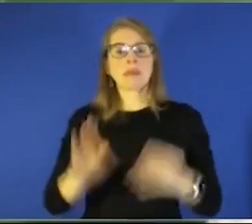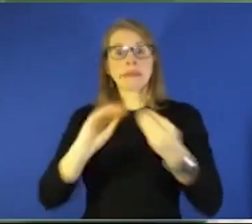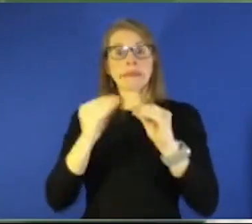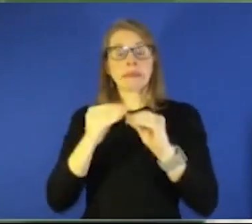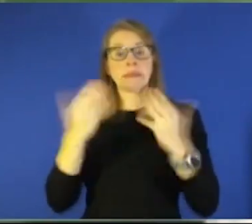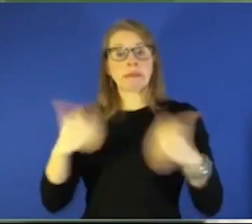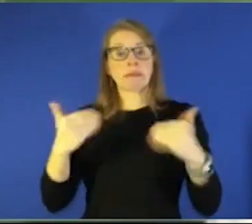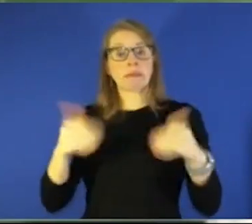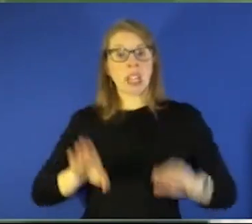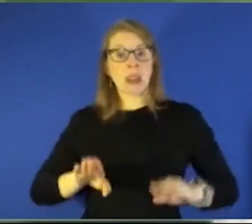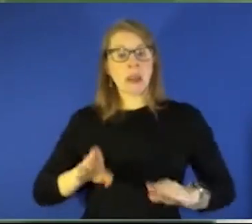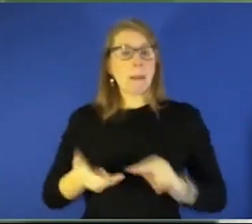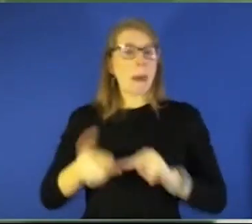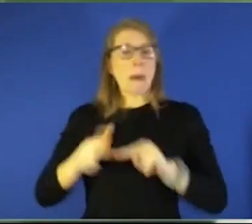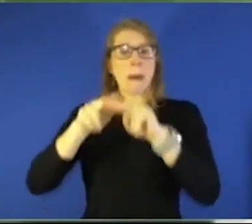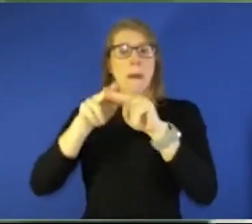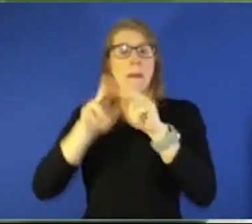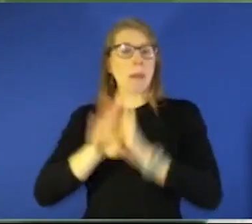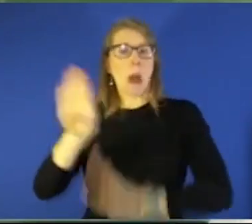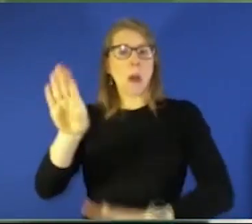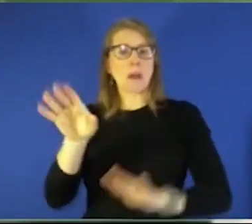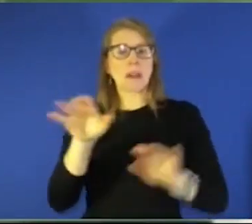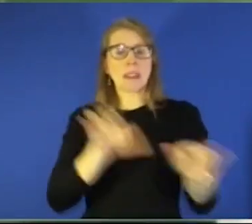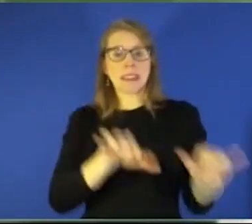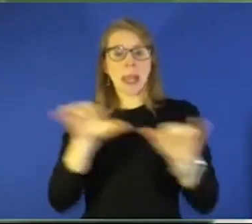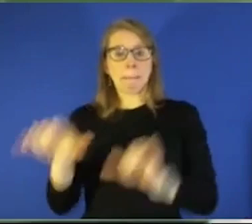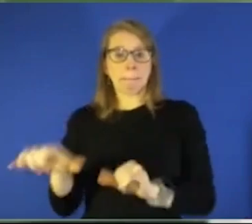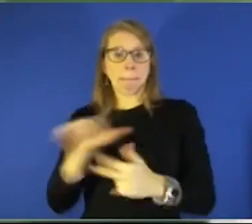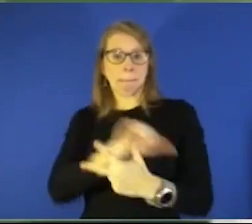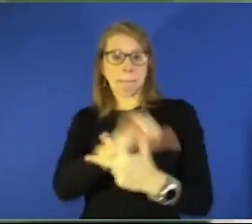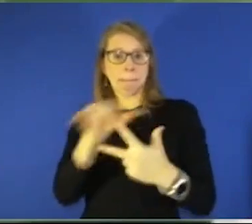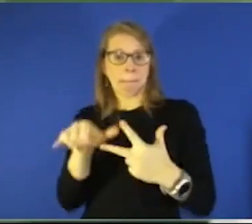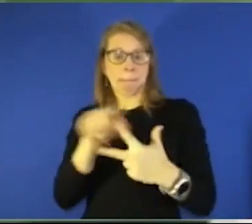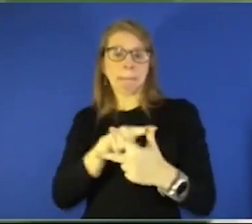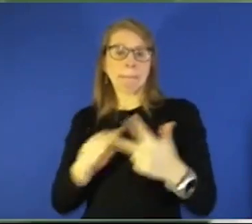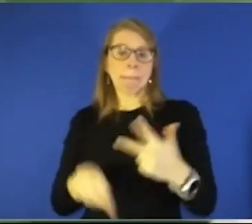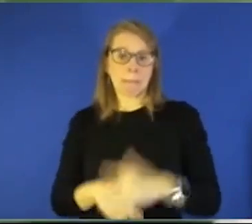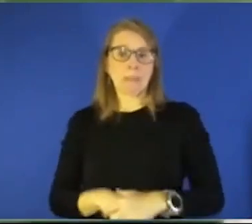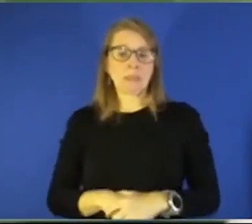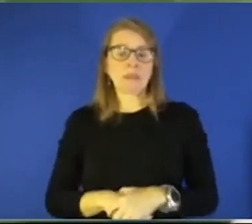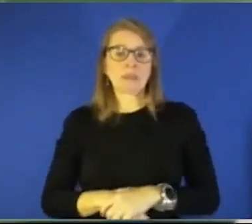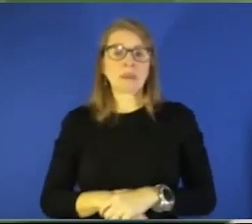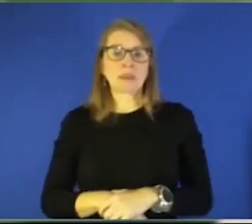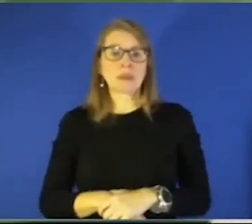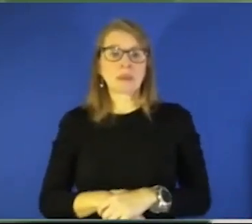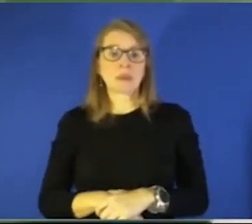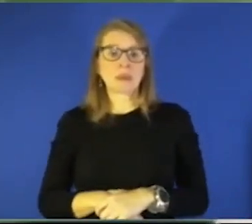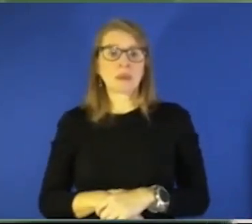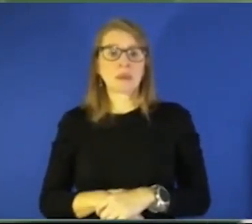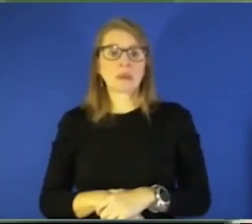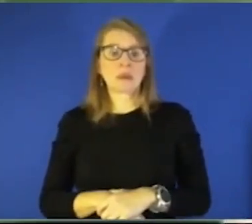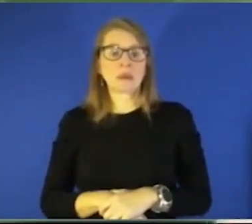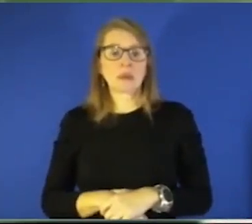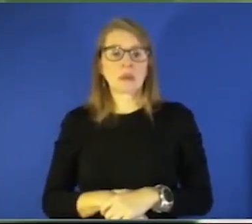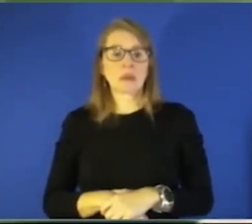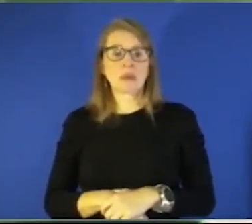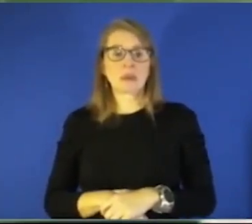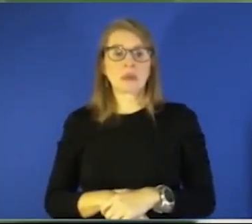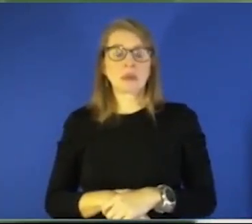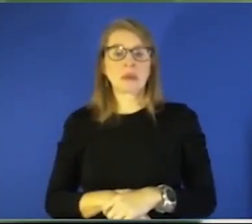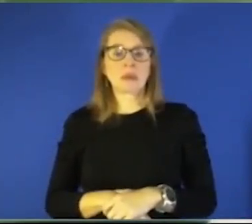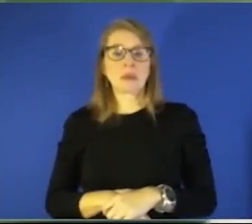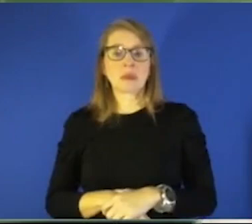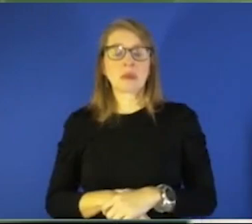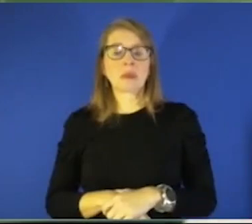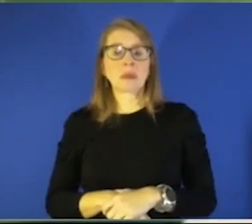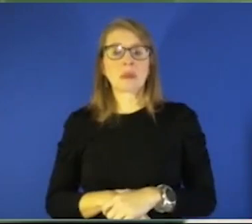rapidly escalating as Dr. Steele, Dr. Steele is also having the same kind of experience as well as Dr. Hayes.